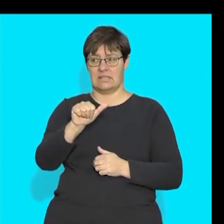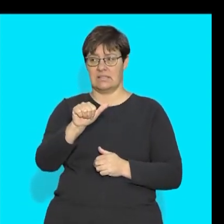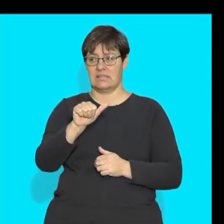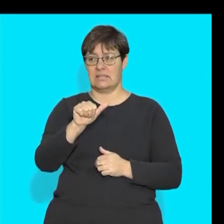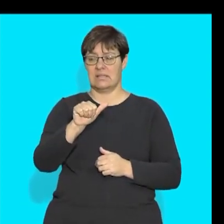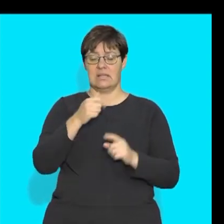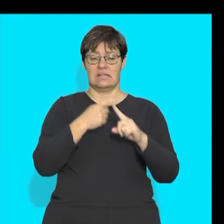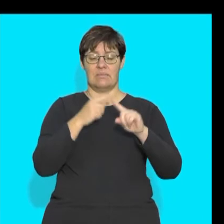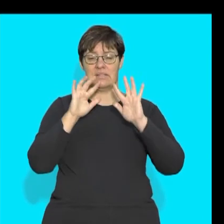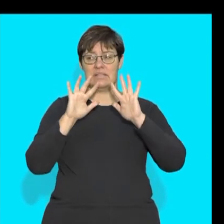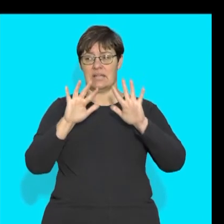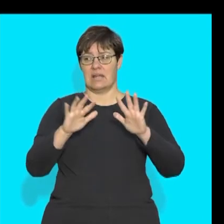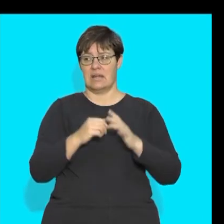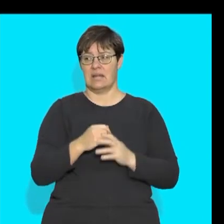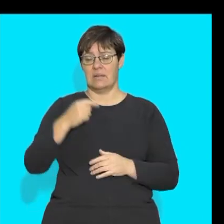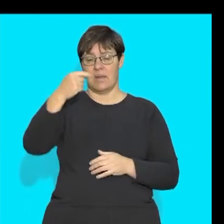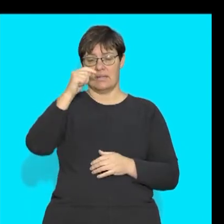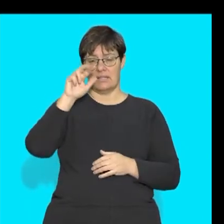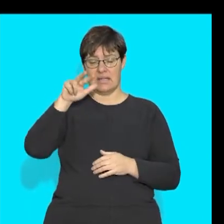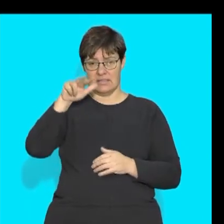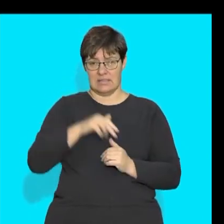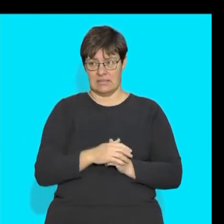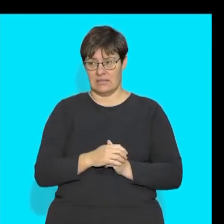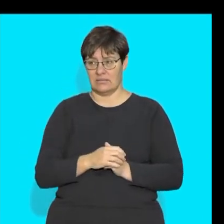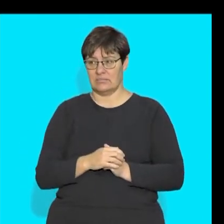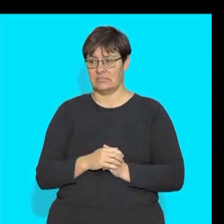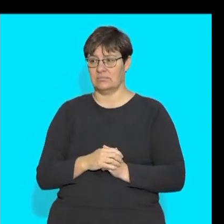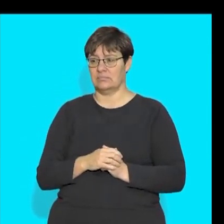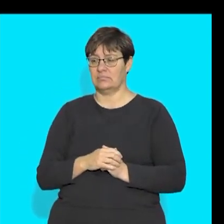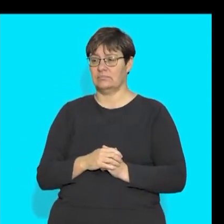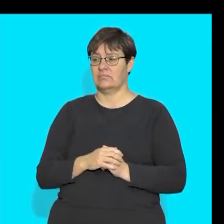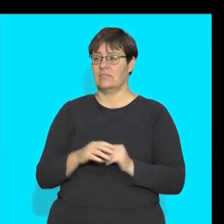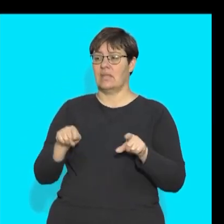1,6 times 10 to the minus 18.